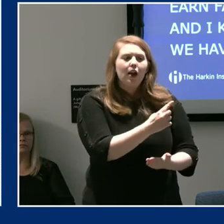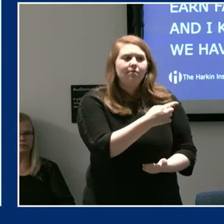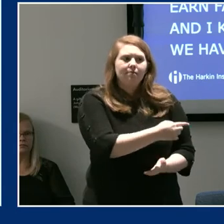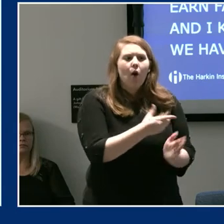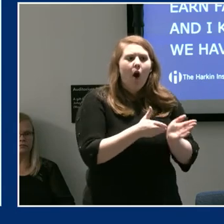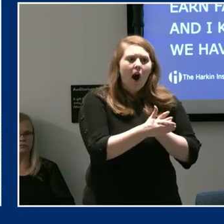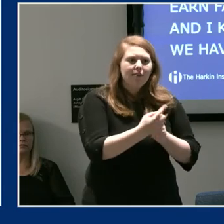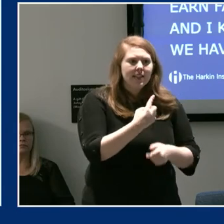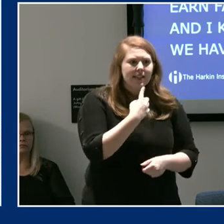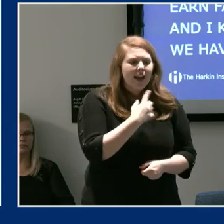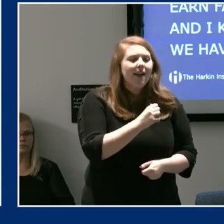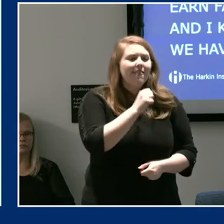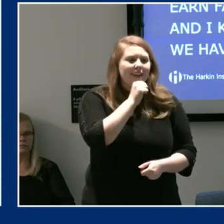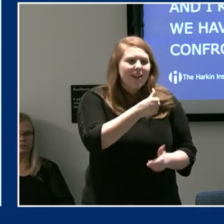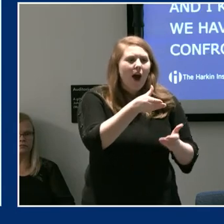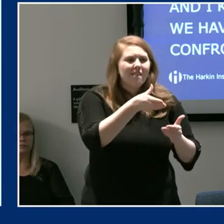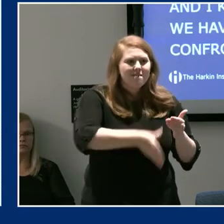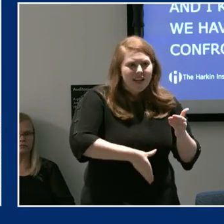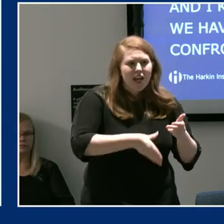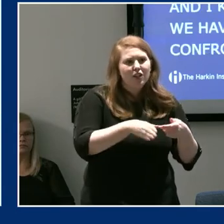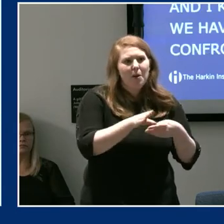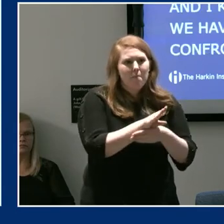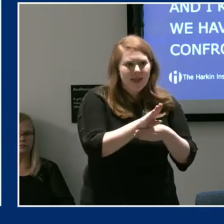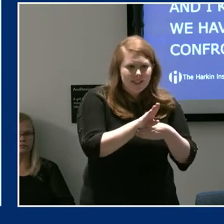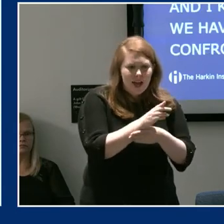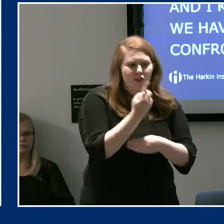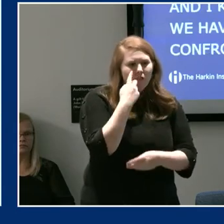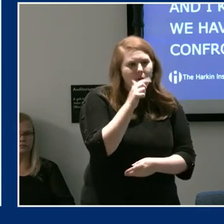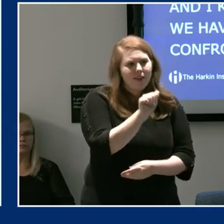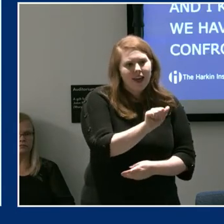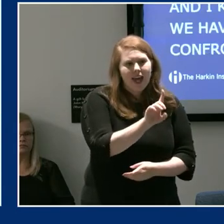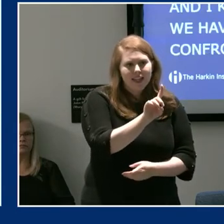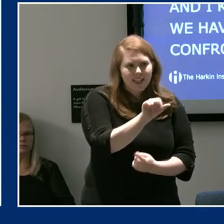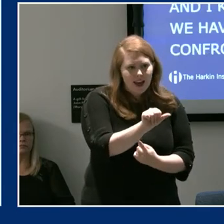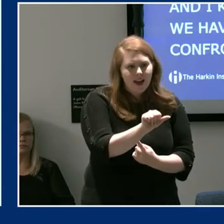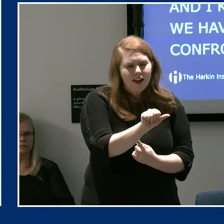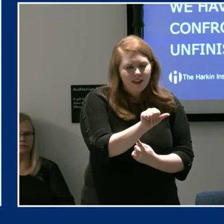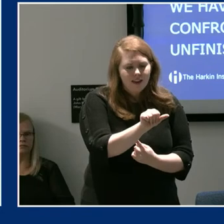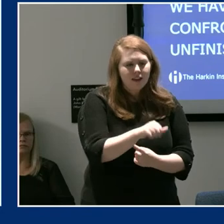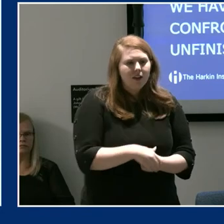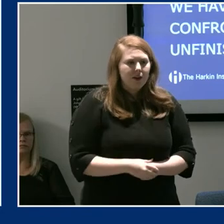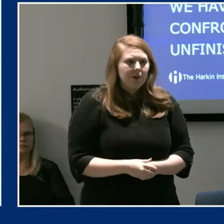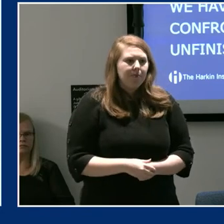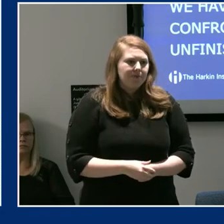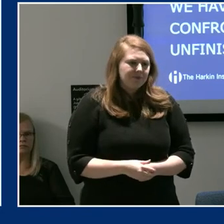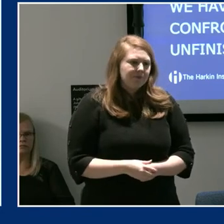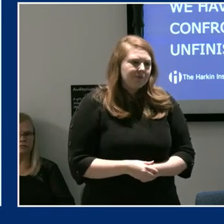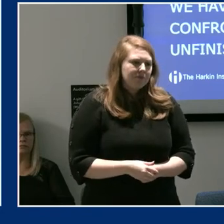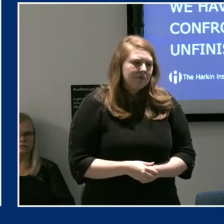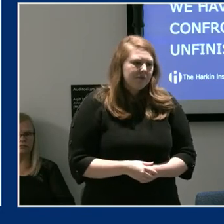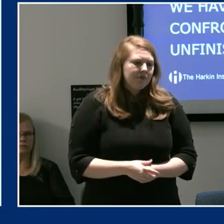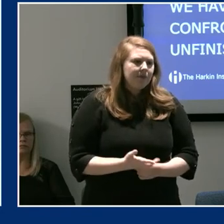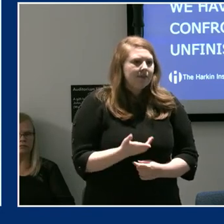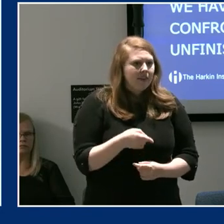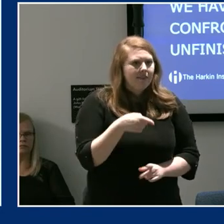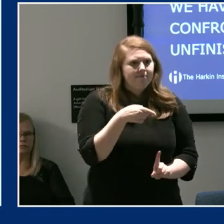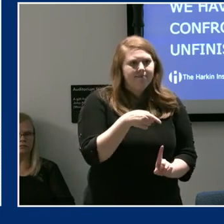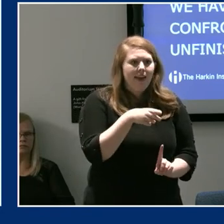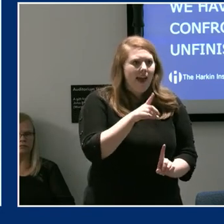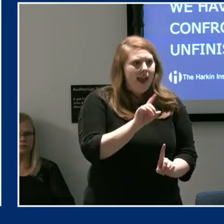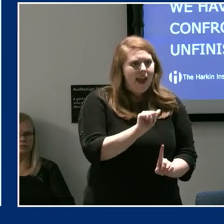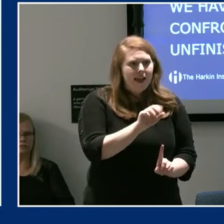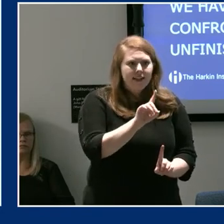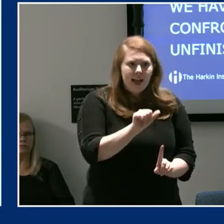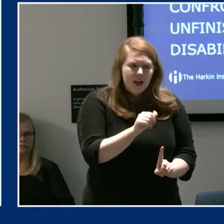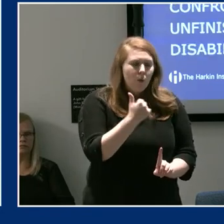it as the unfinished business of the Americans with Disabilities Act, or the ADA itself. We